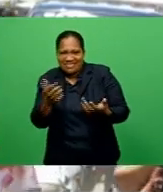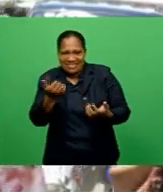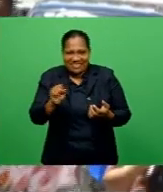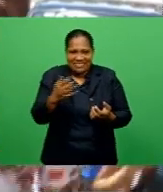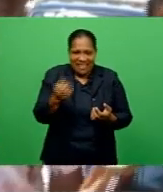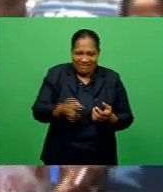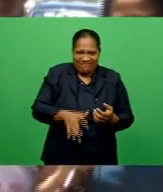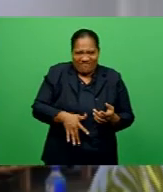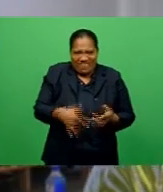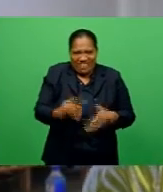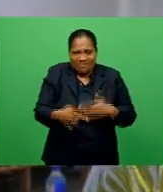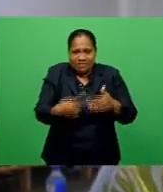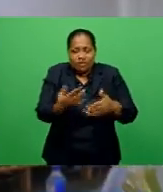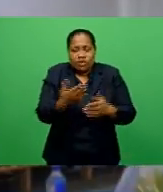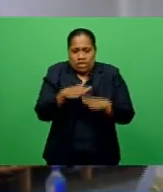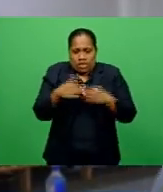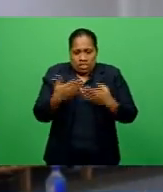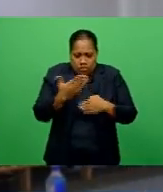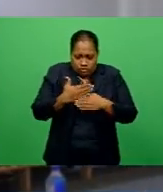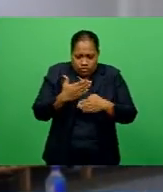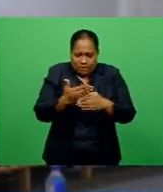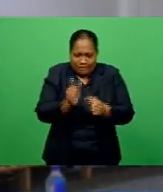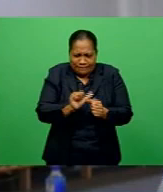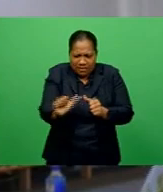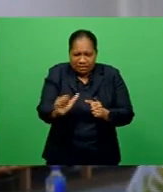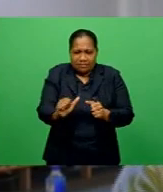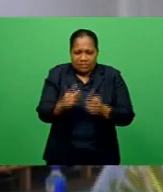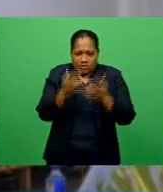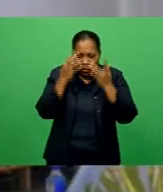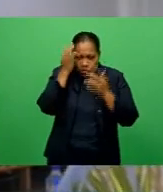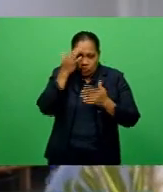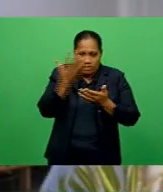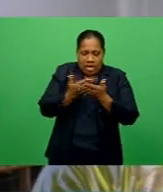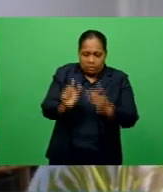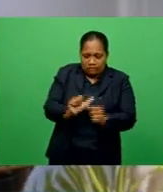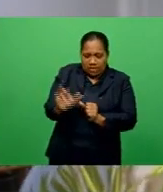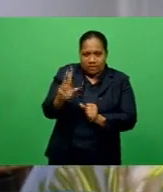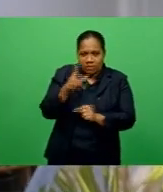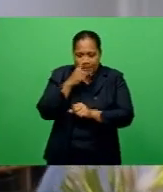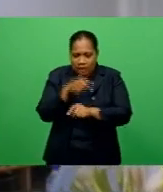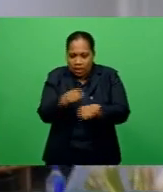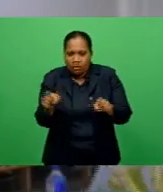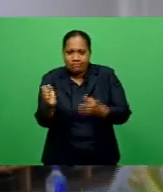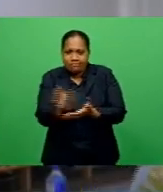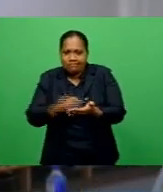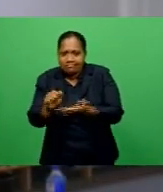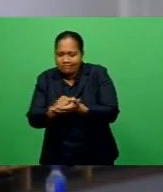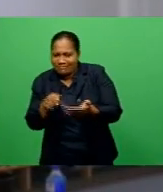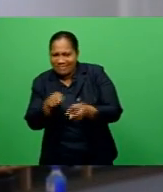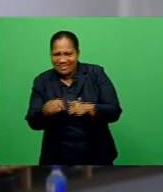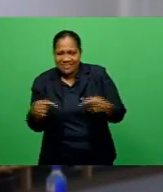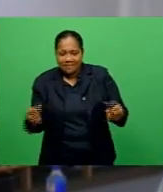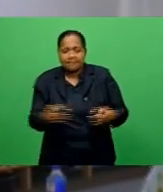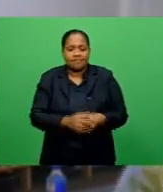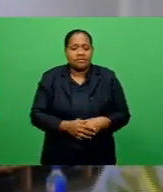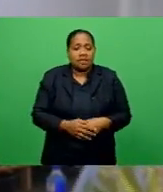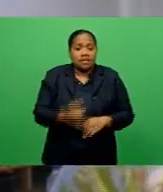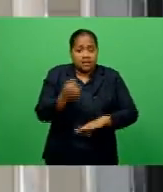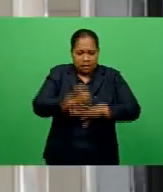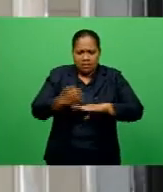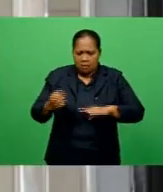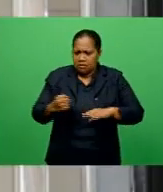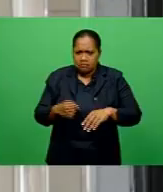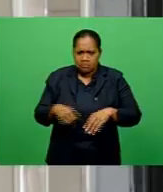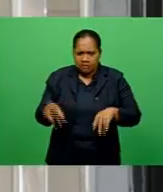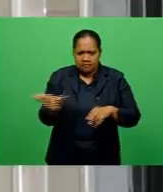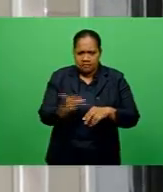for consumers. The government has done its part. They've kept COVID at bay. They've done reduction in tariffs and everything. Nice for us